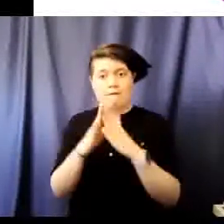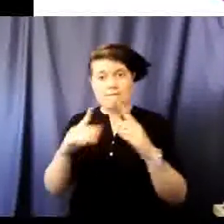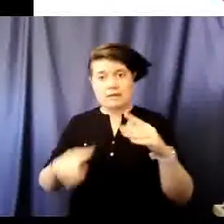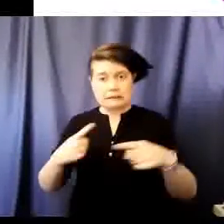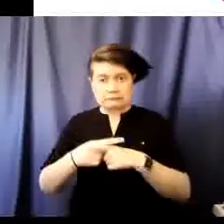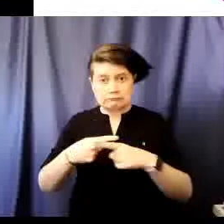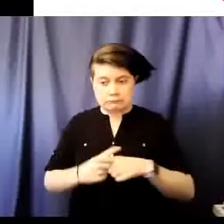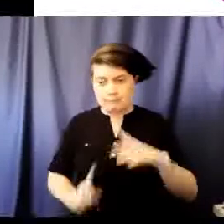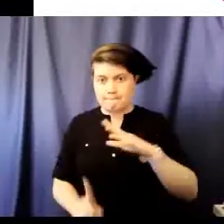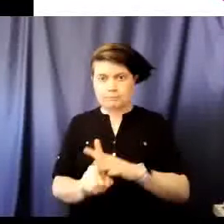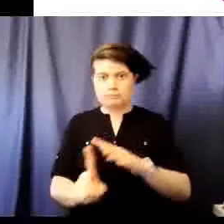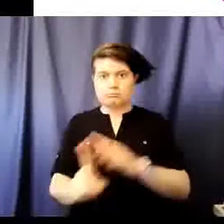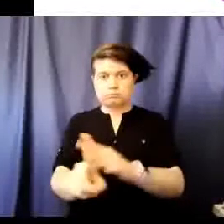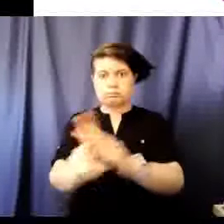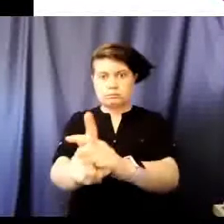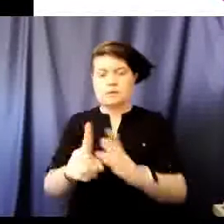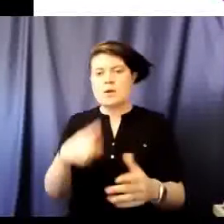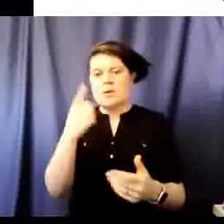their communication styles.